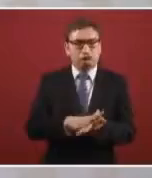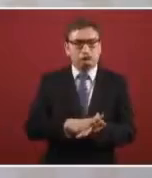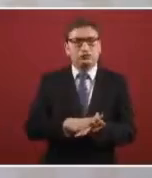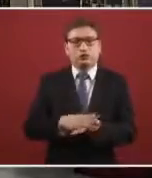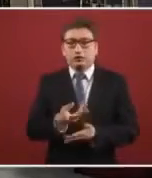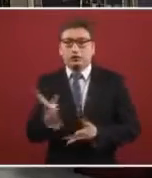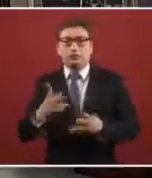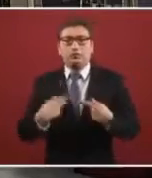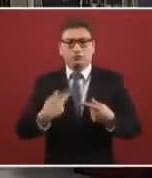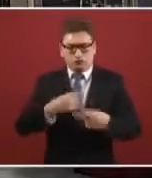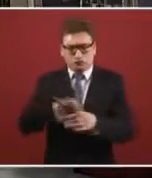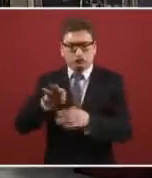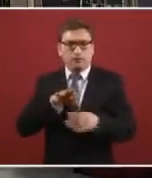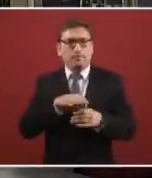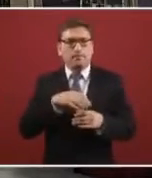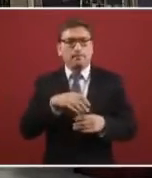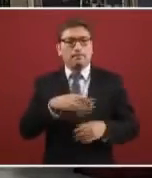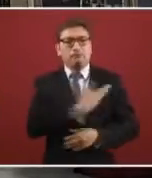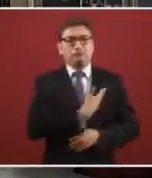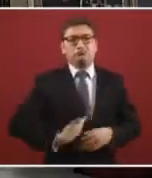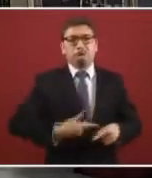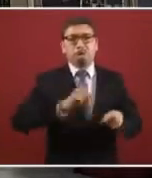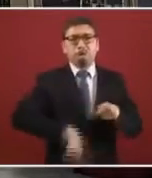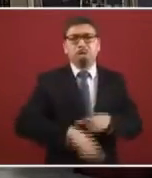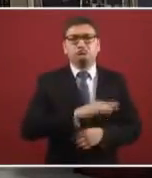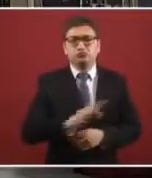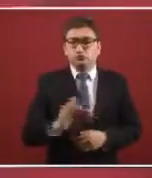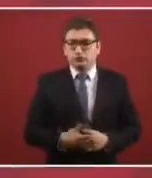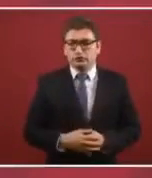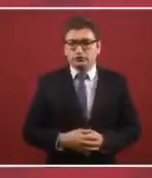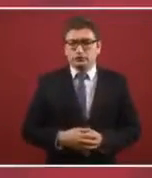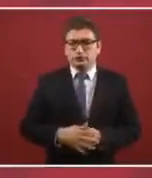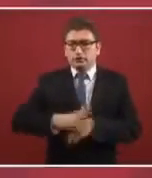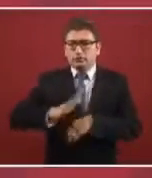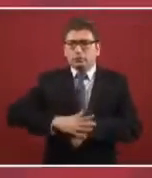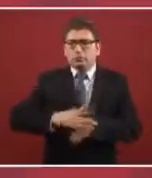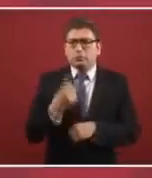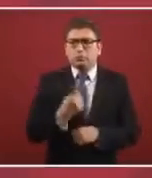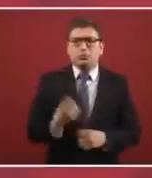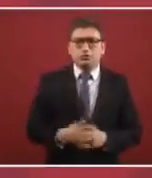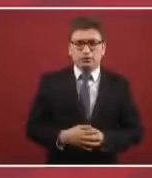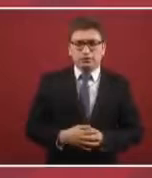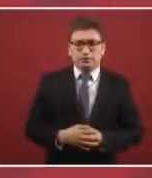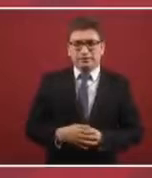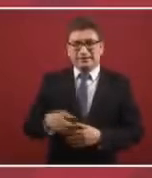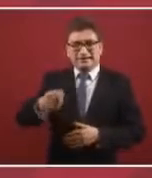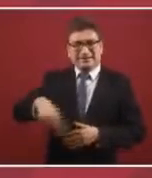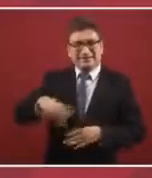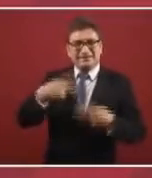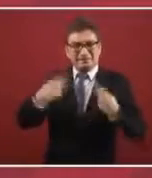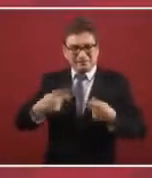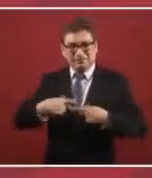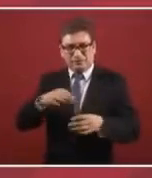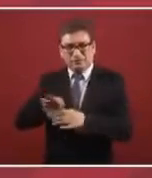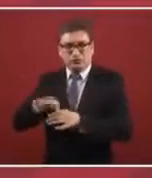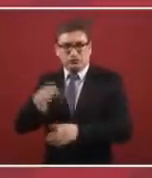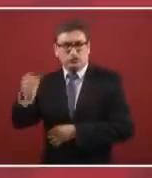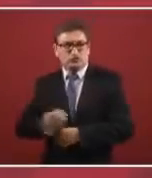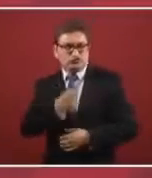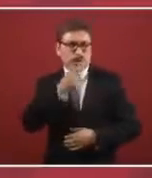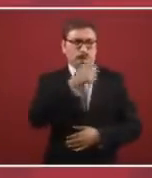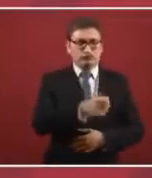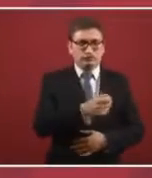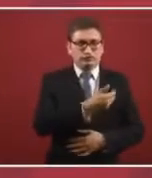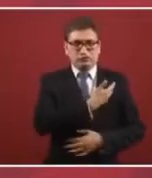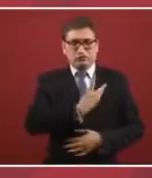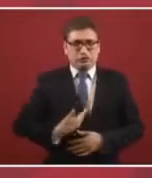of mandate, because No tiene por qué el pueblo the people soportar does not tanto need to tiempo tolerate so a una much mala